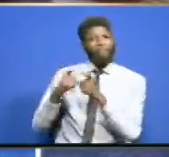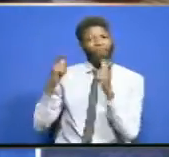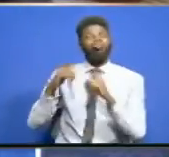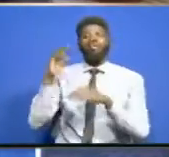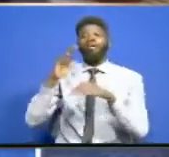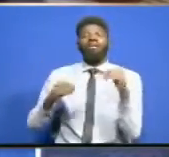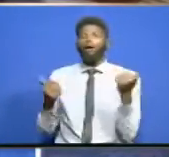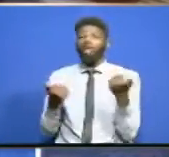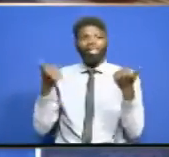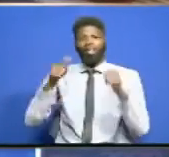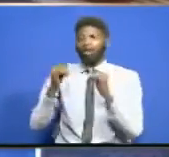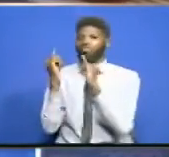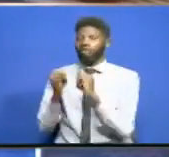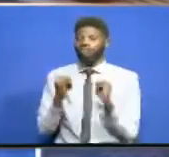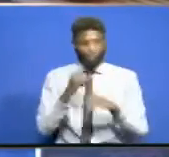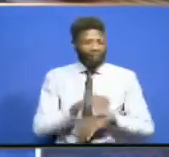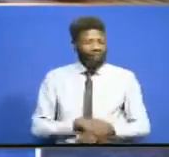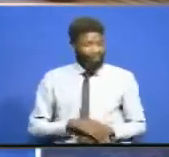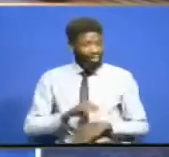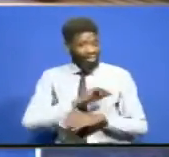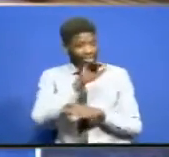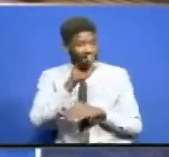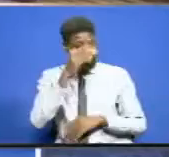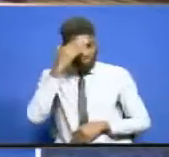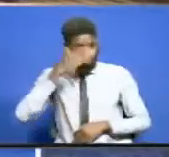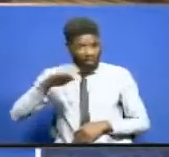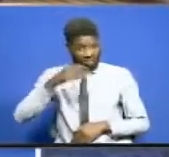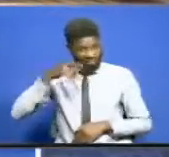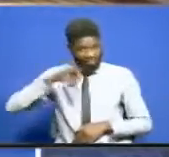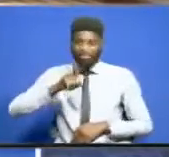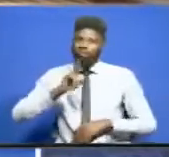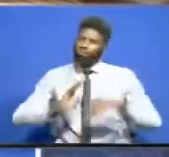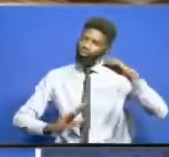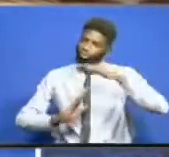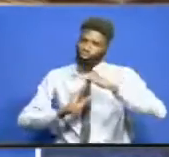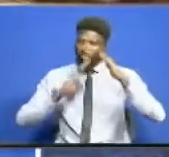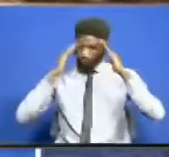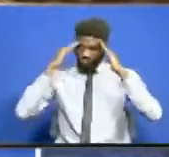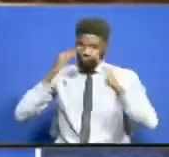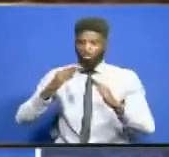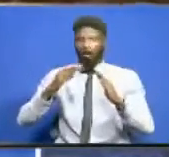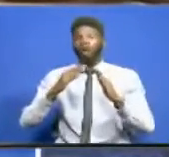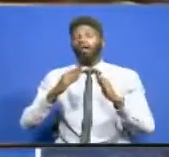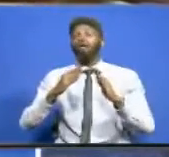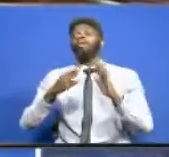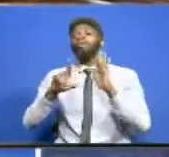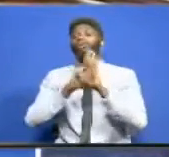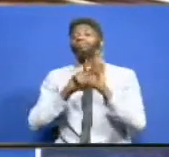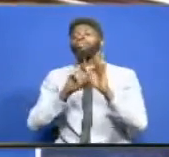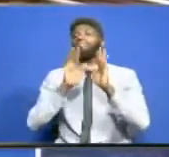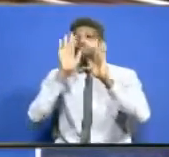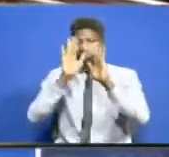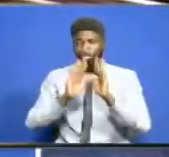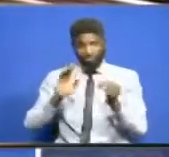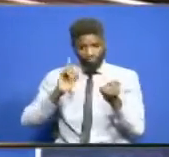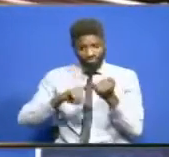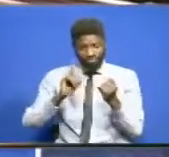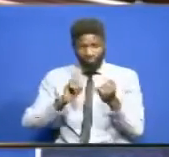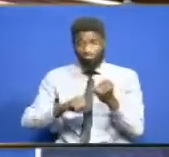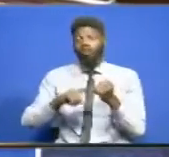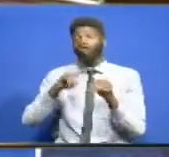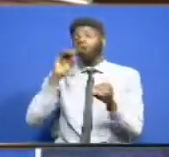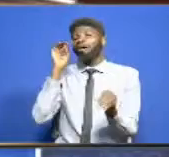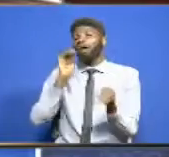individual. Alitoa wito kwa bunge kuupa umuhimu upitishaji wa miswada mbalimbali ukiwemo ule wa usimamizi wa kura za maamuzi